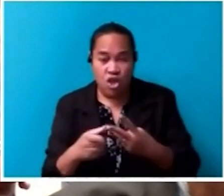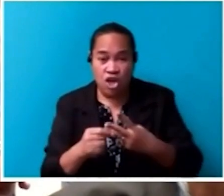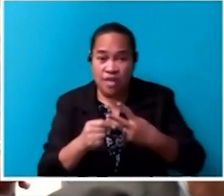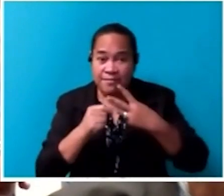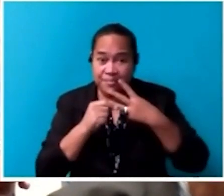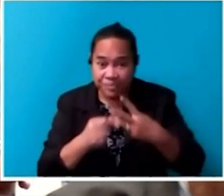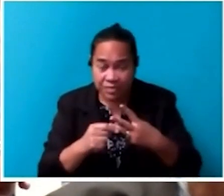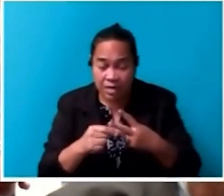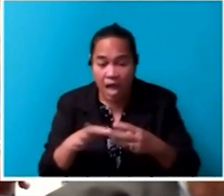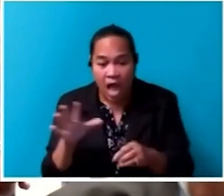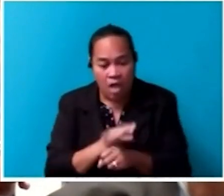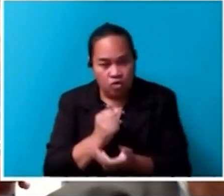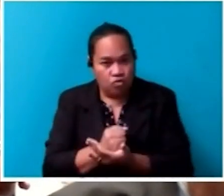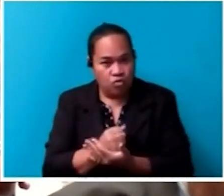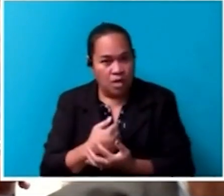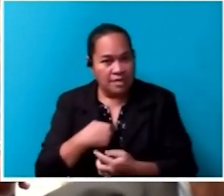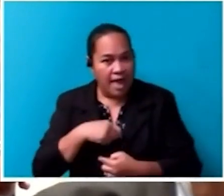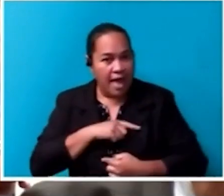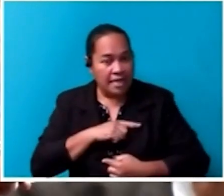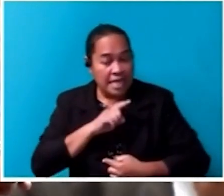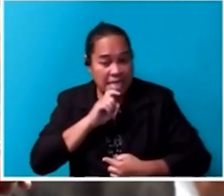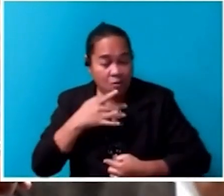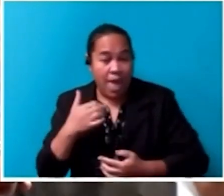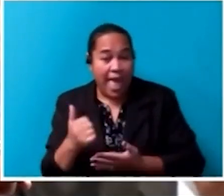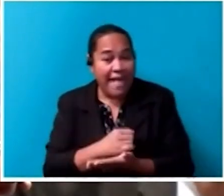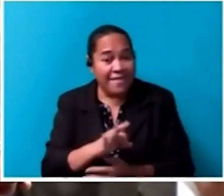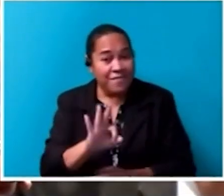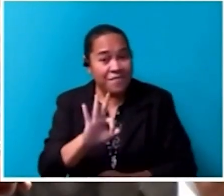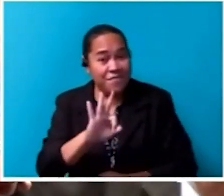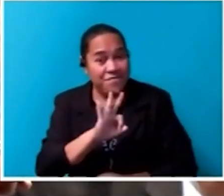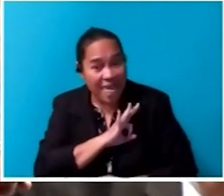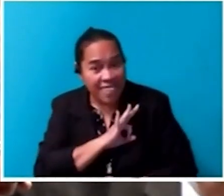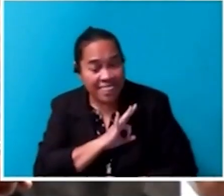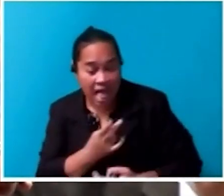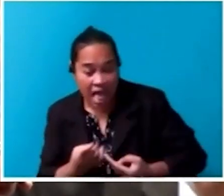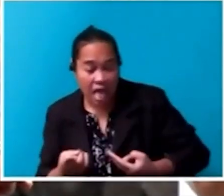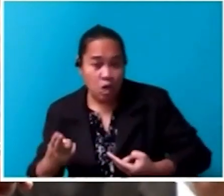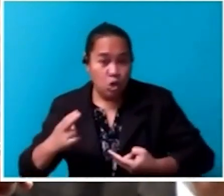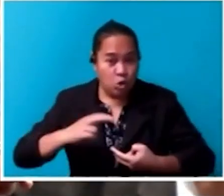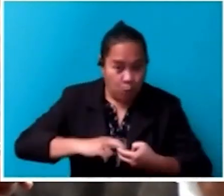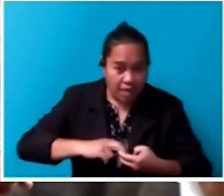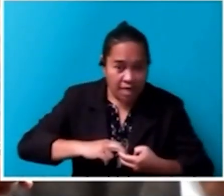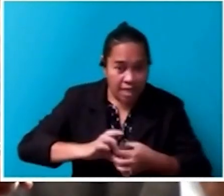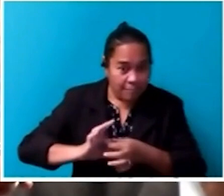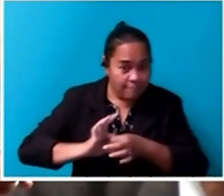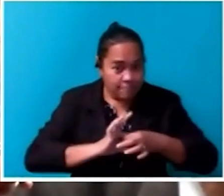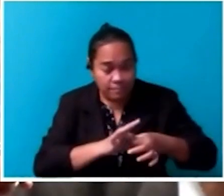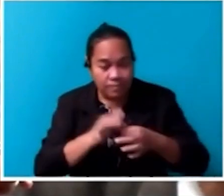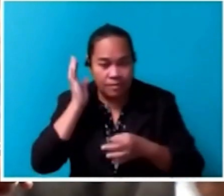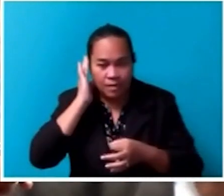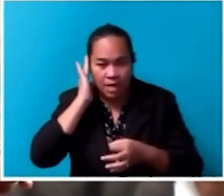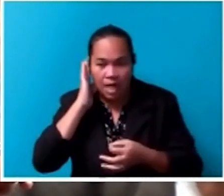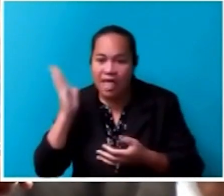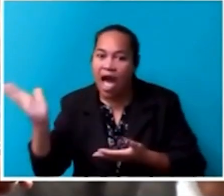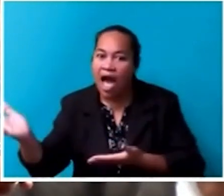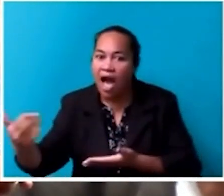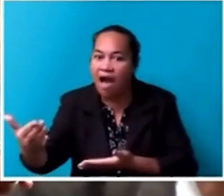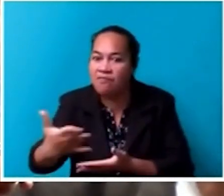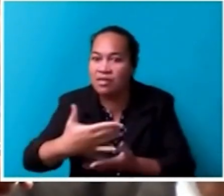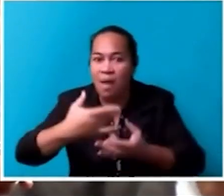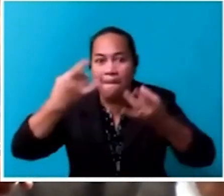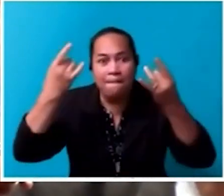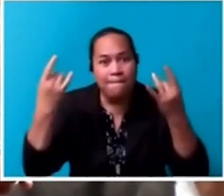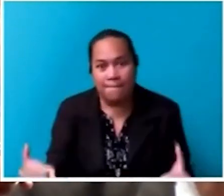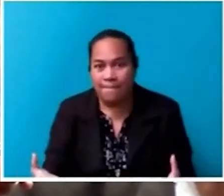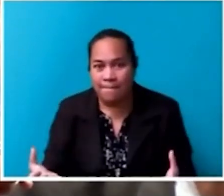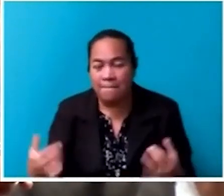it assures us that when we act in faith and unity, the harvest is plentiful. In the